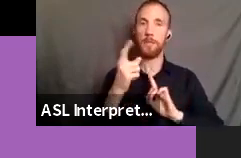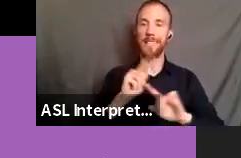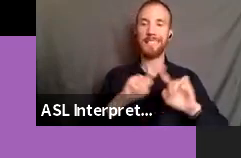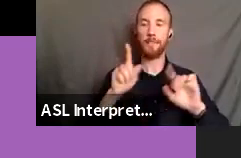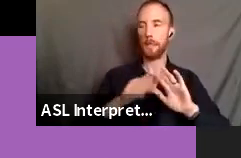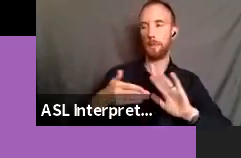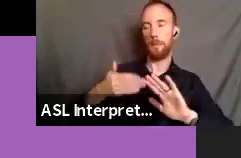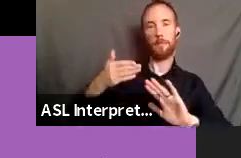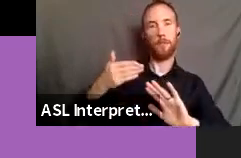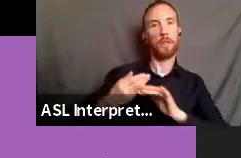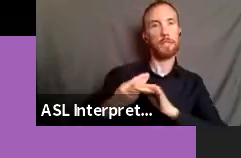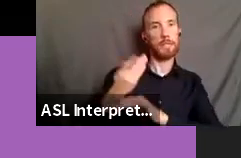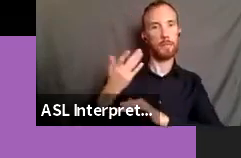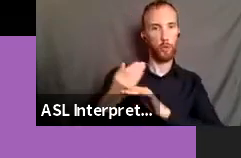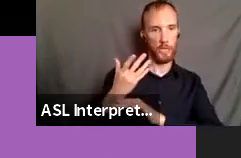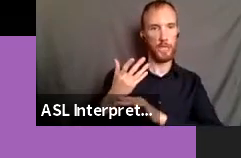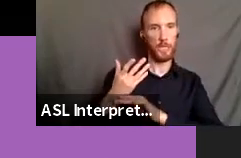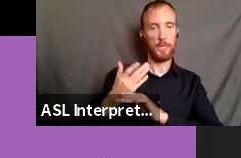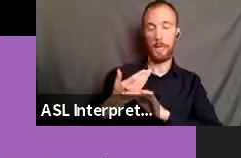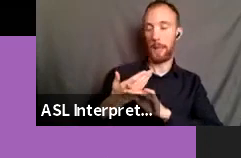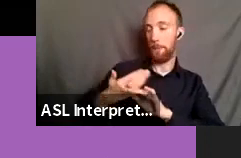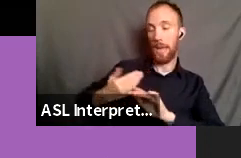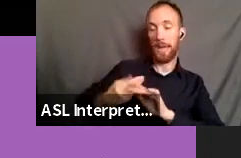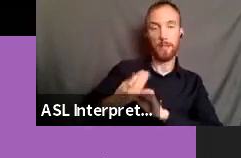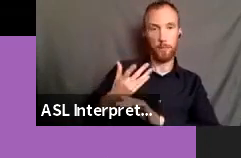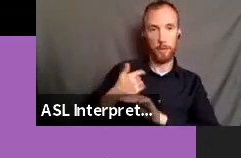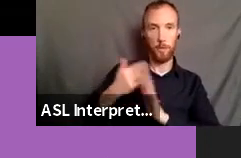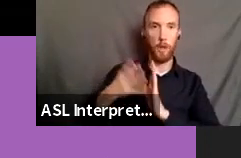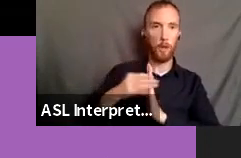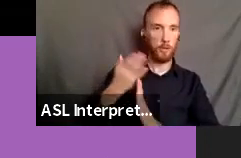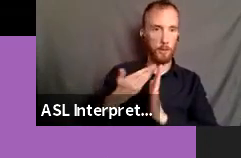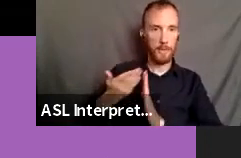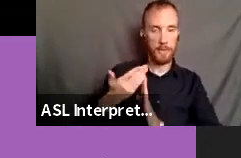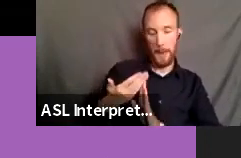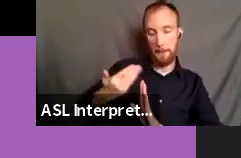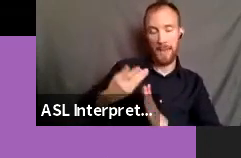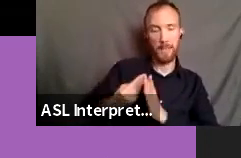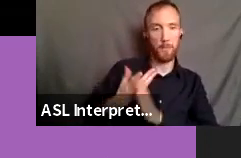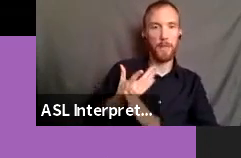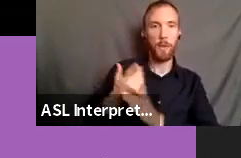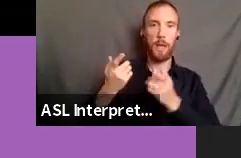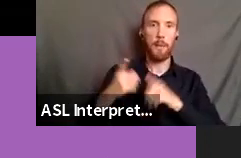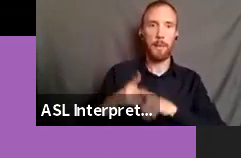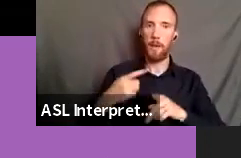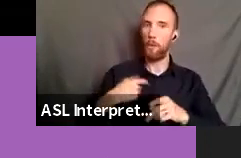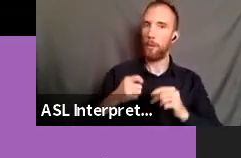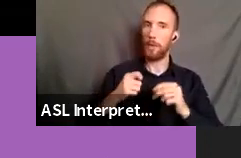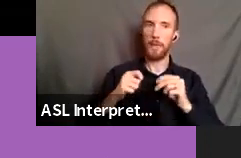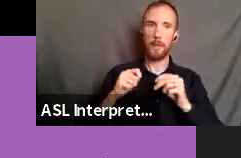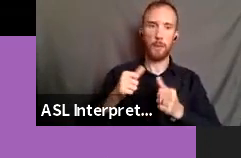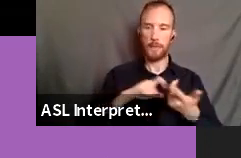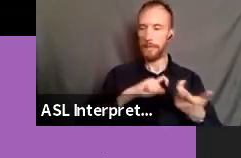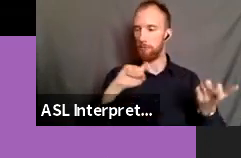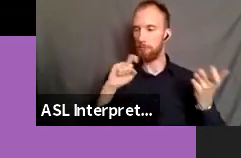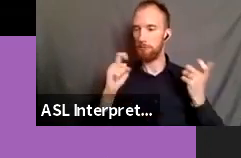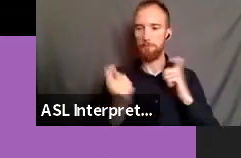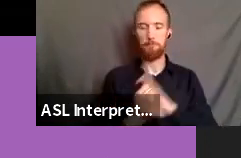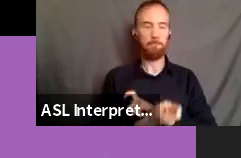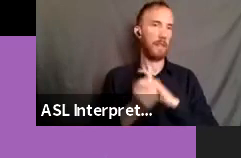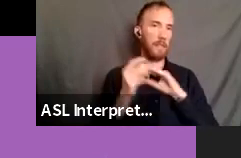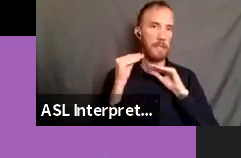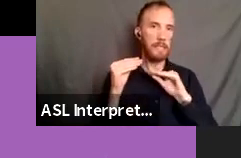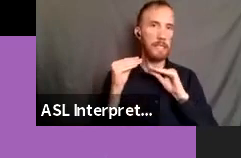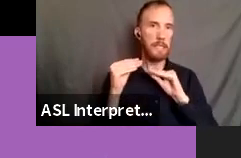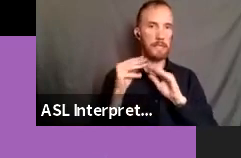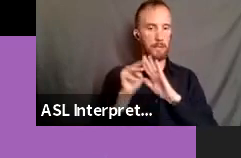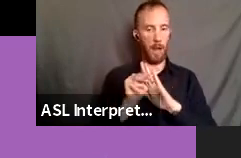spring this past spring we were forced to rapidly pivot into an instructional model none of us had